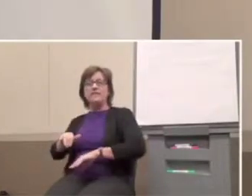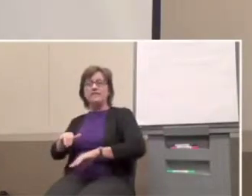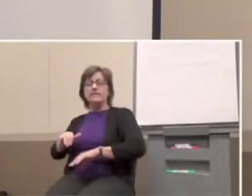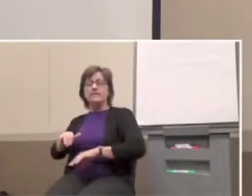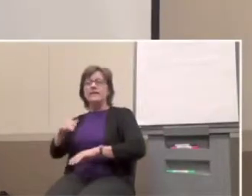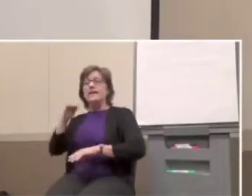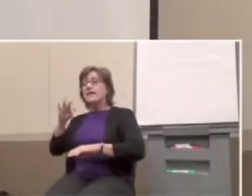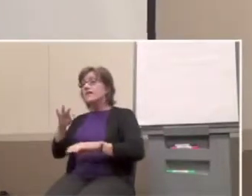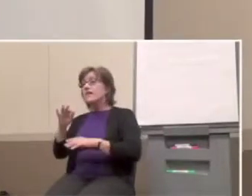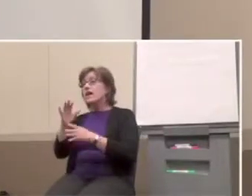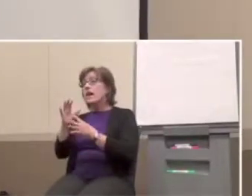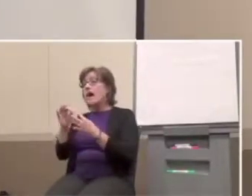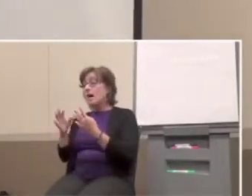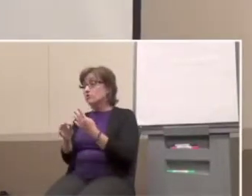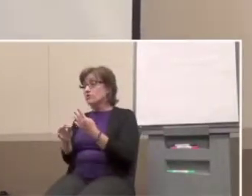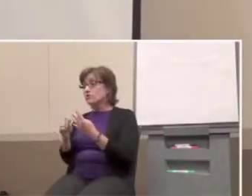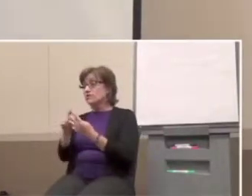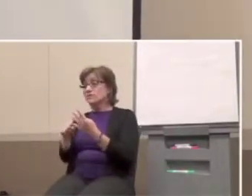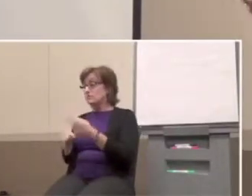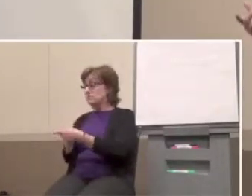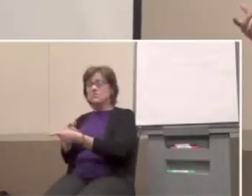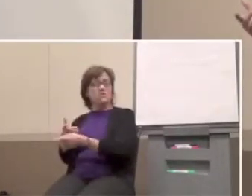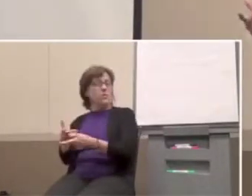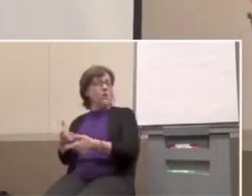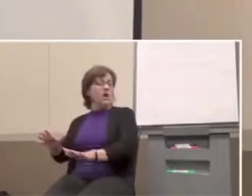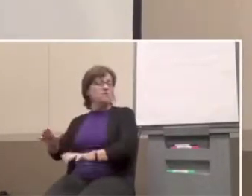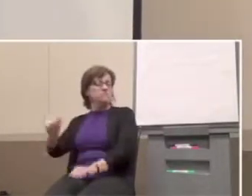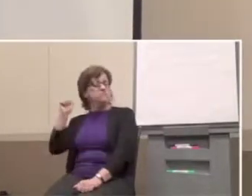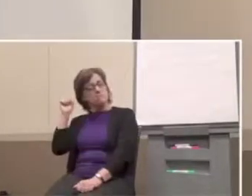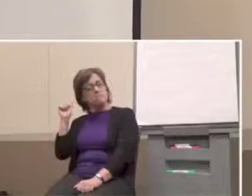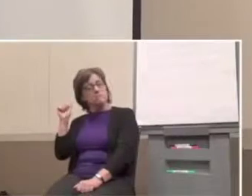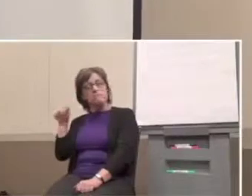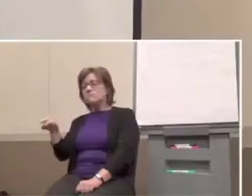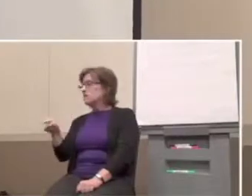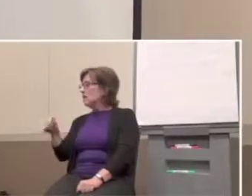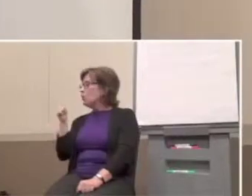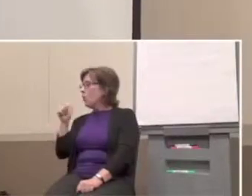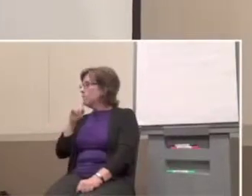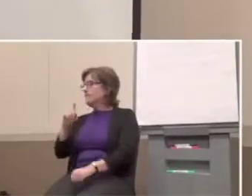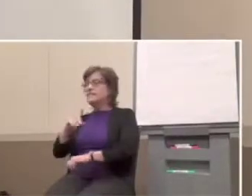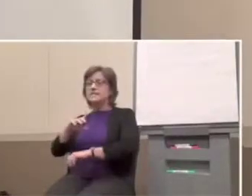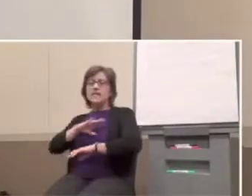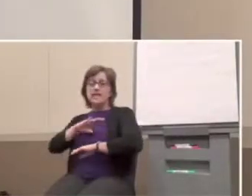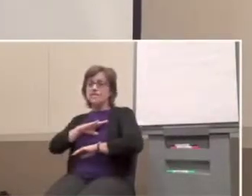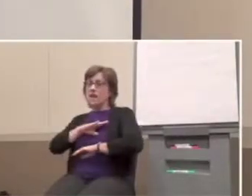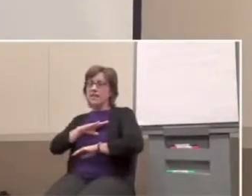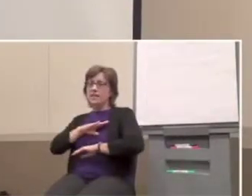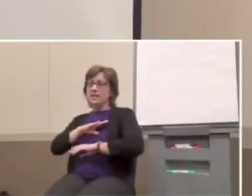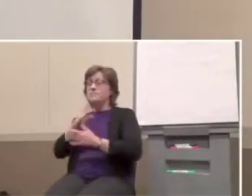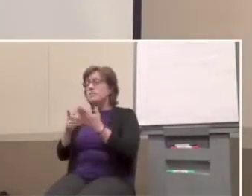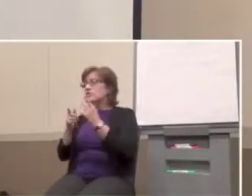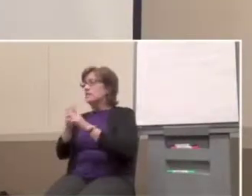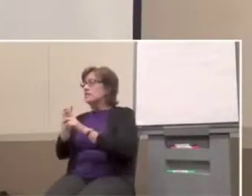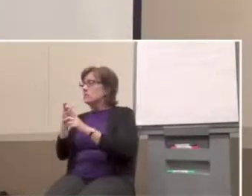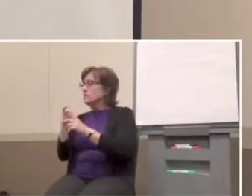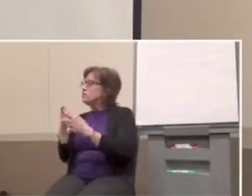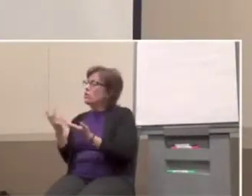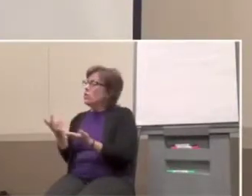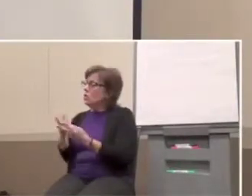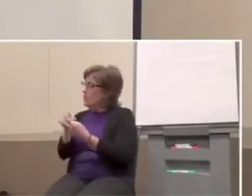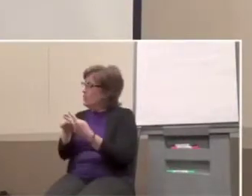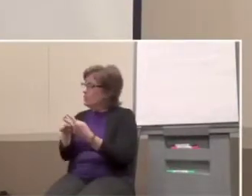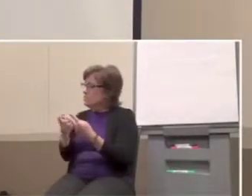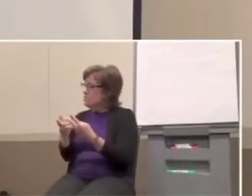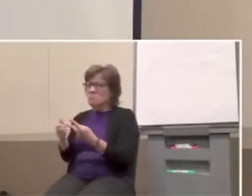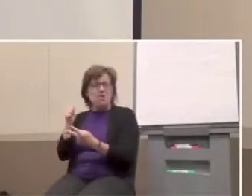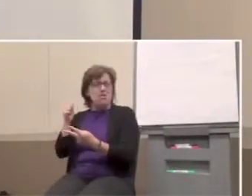the options that are on the table aren't what they want, then it's not going to satisfy that. So then maybe you need to expand what is it that you're looking for? What would